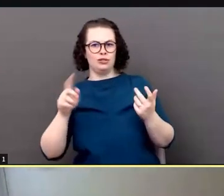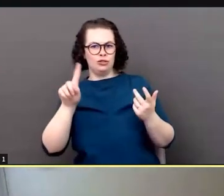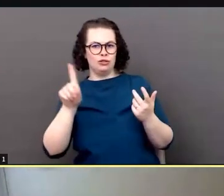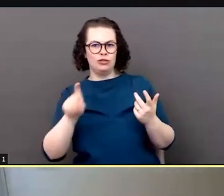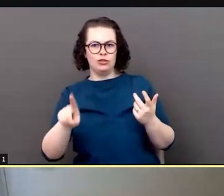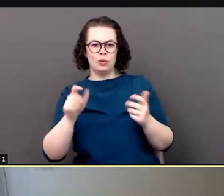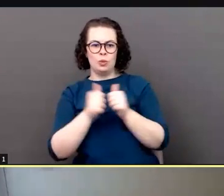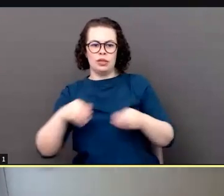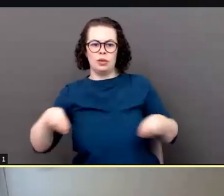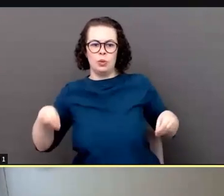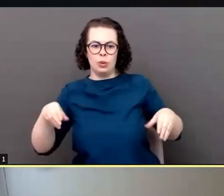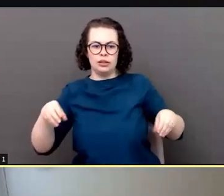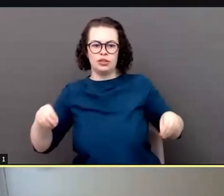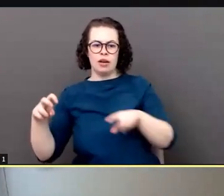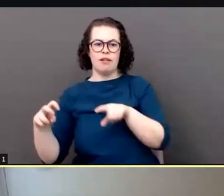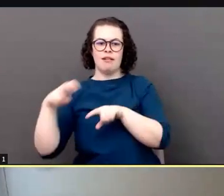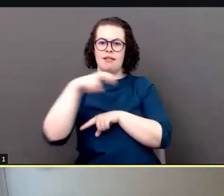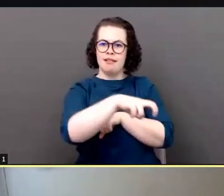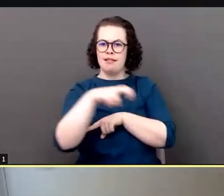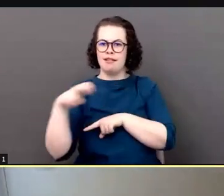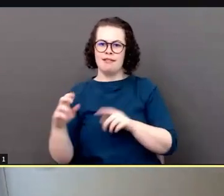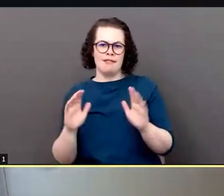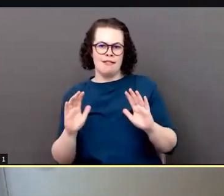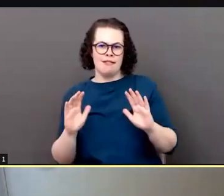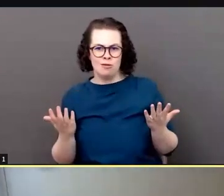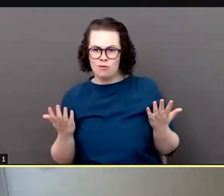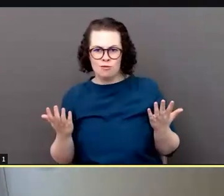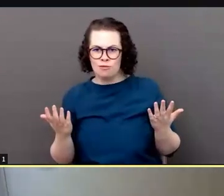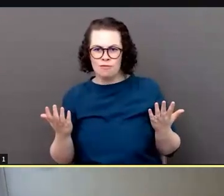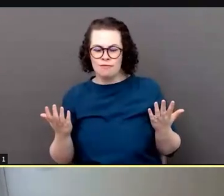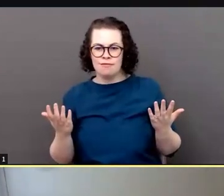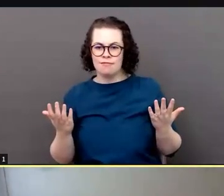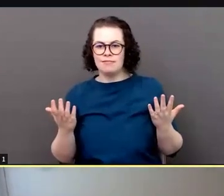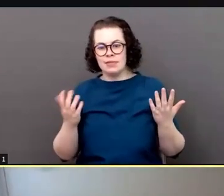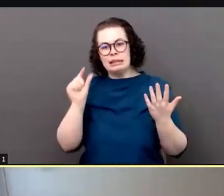and you want to have more people using bicycles, that